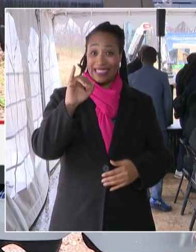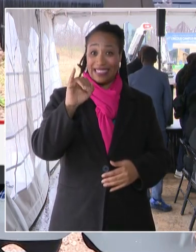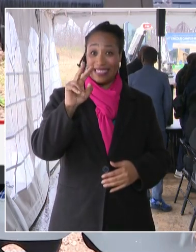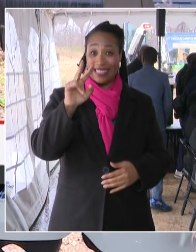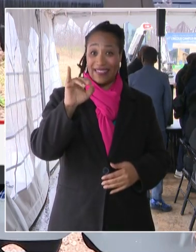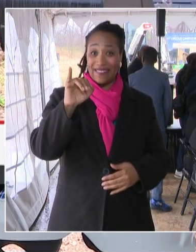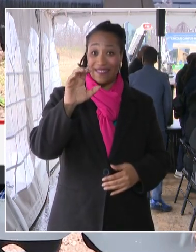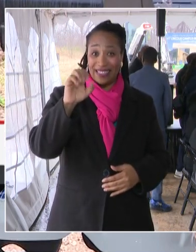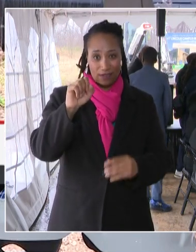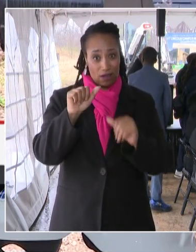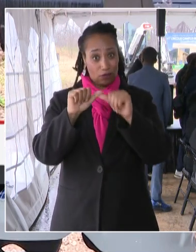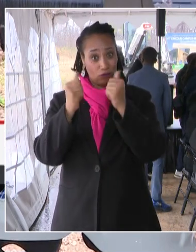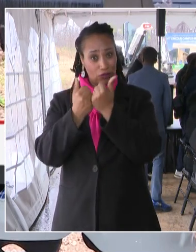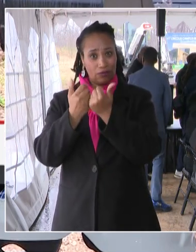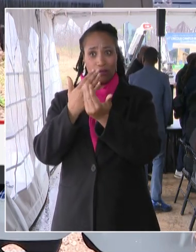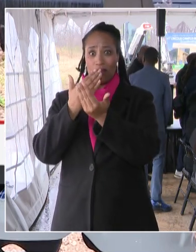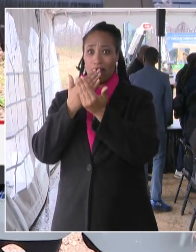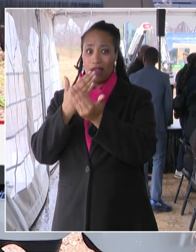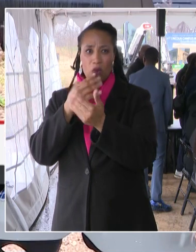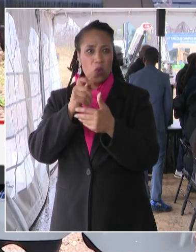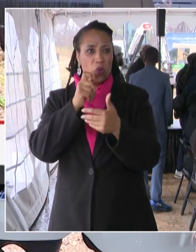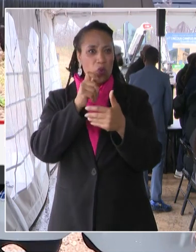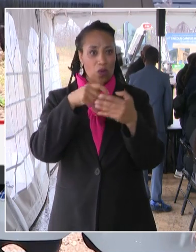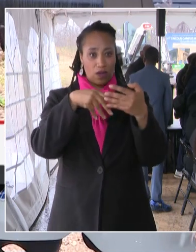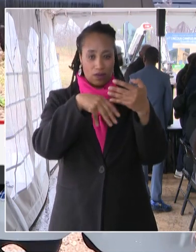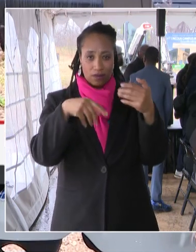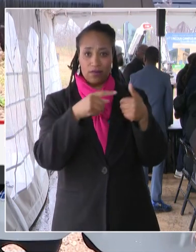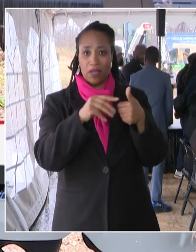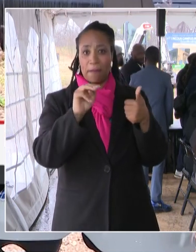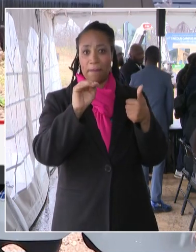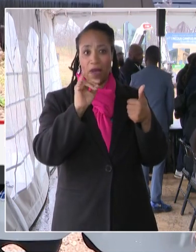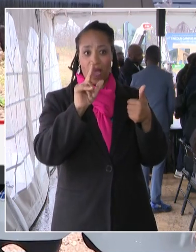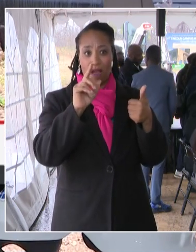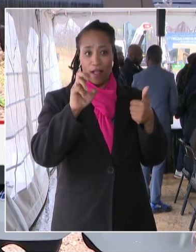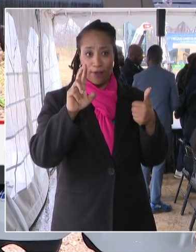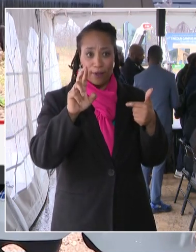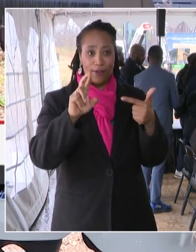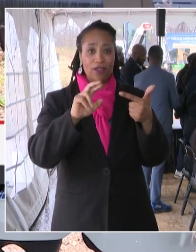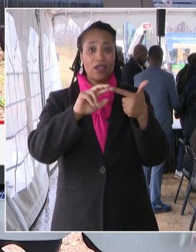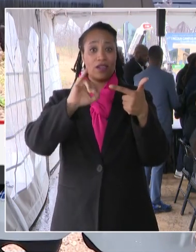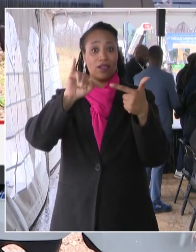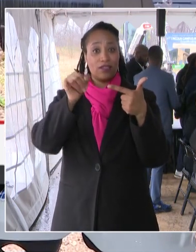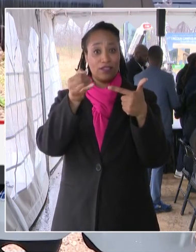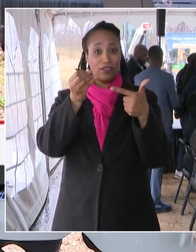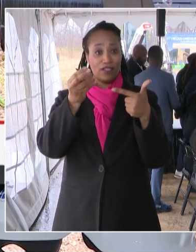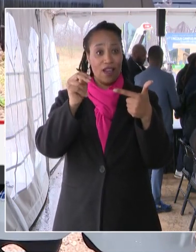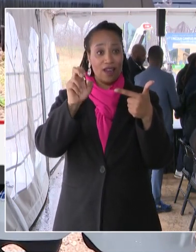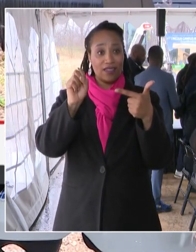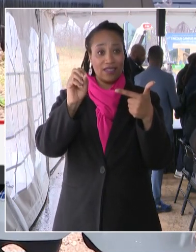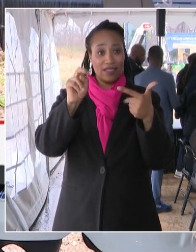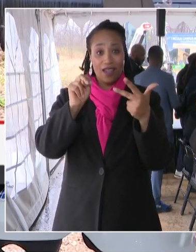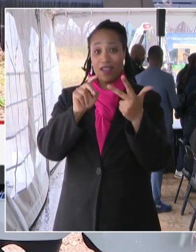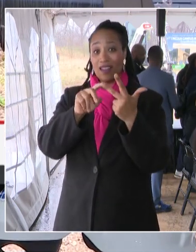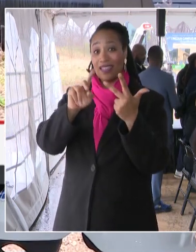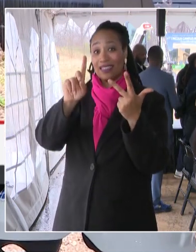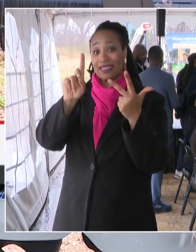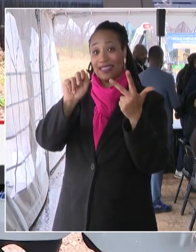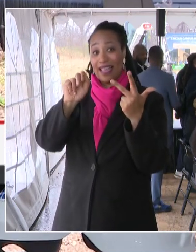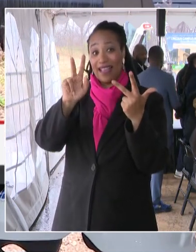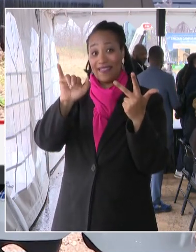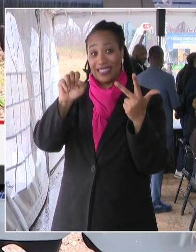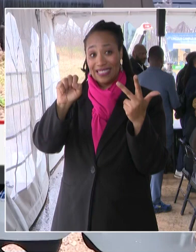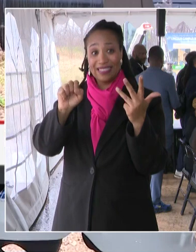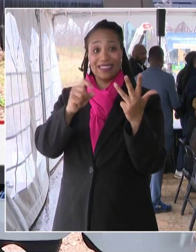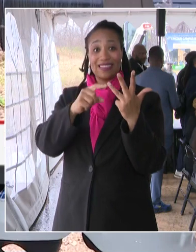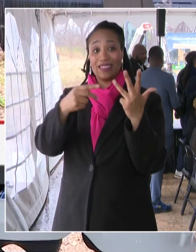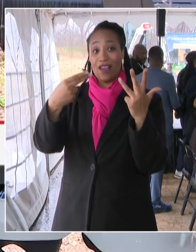Butler, Dana Johnson, Vernon Davis, and Maria Hardy for their work on this